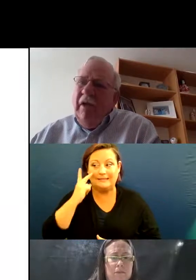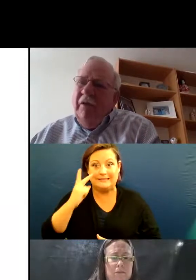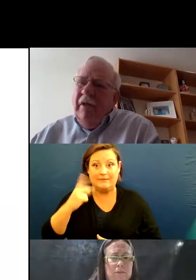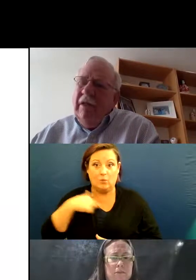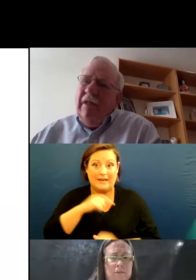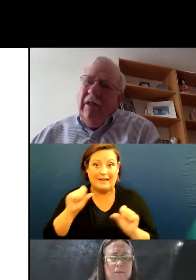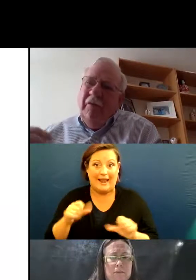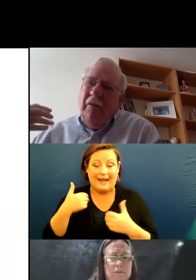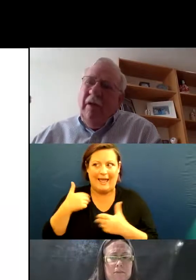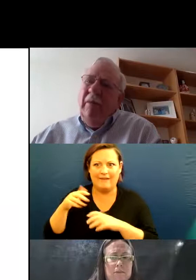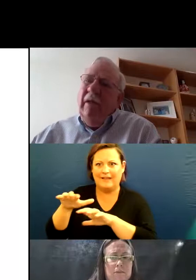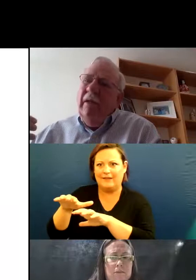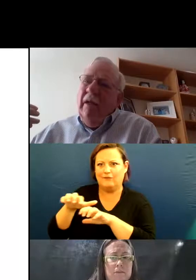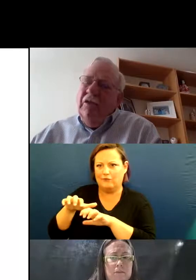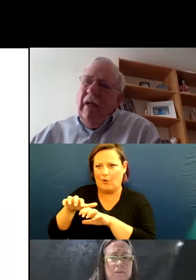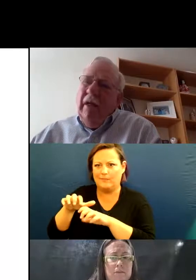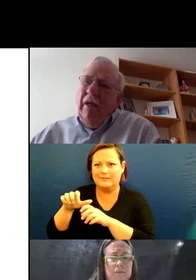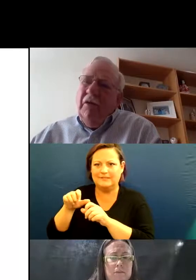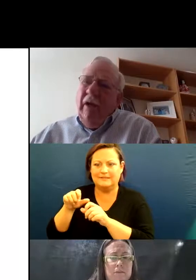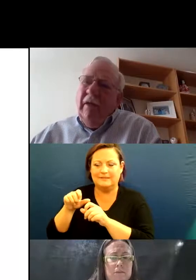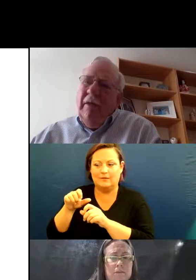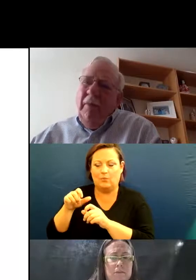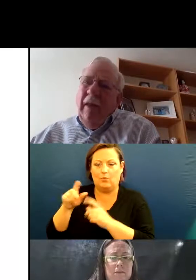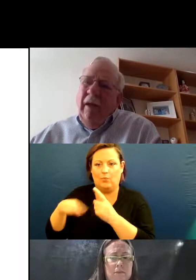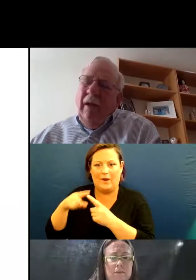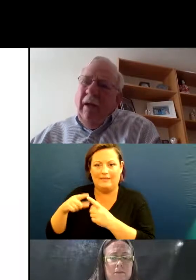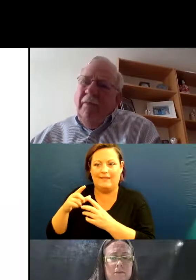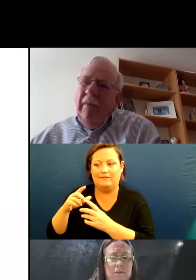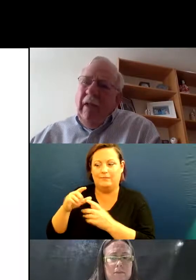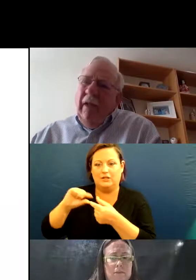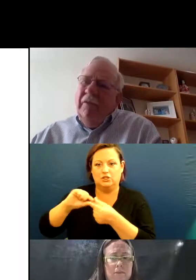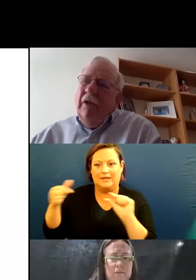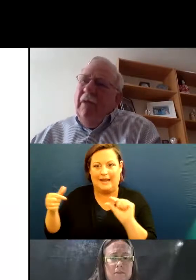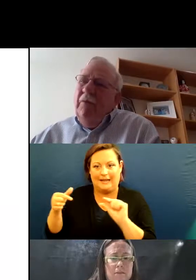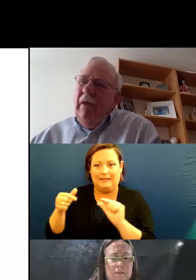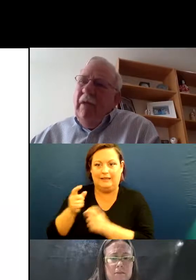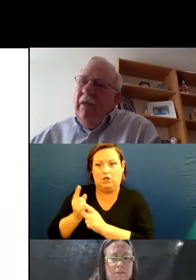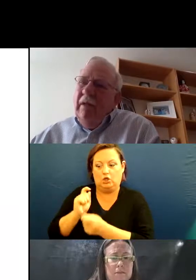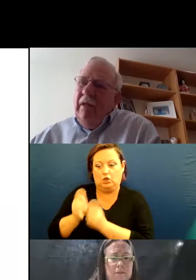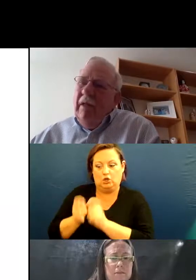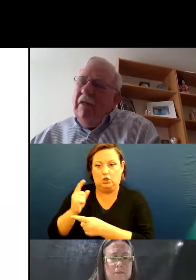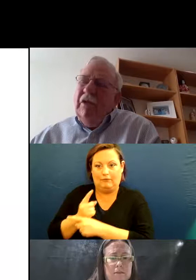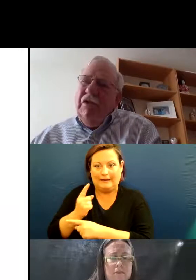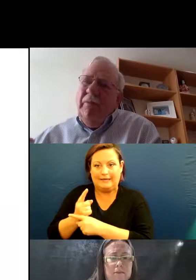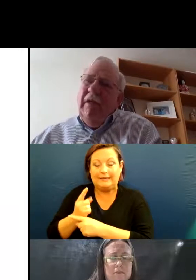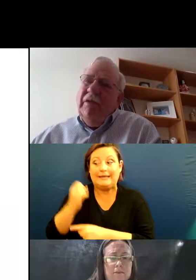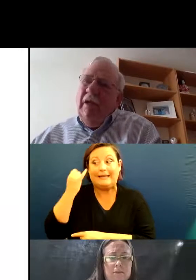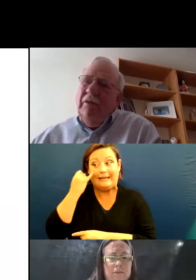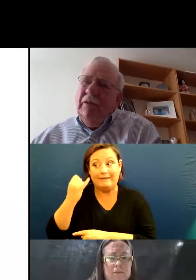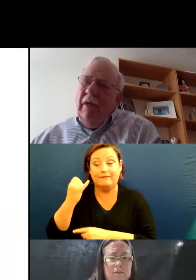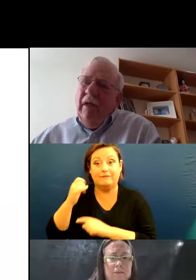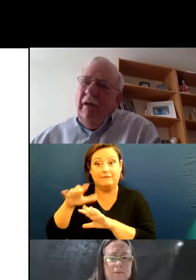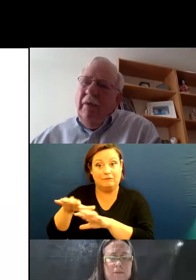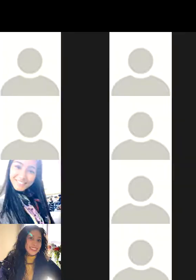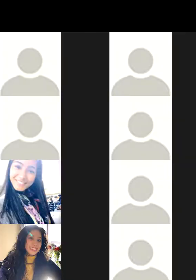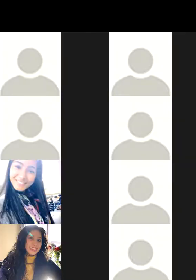of the keratinocytes after they've been genetically corrected. If so, then we could, in essence, ship these